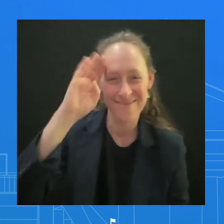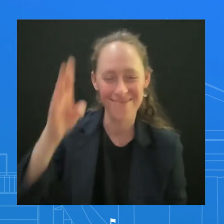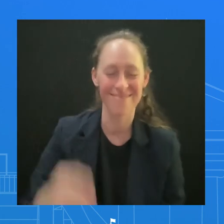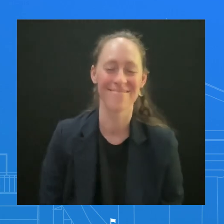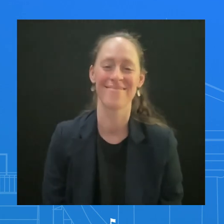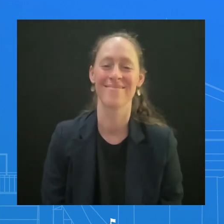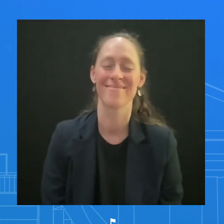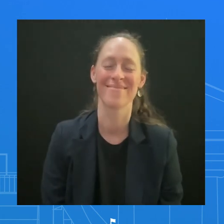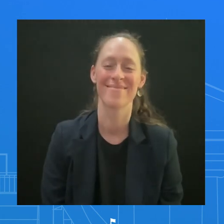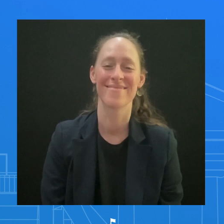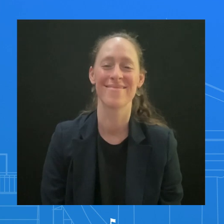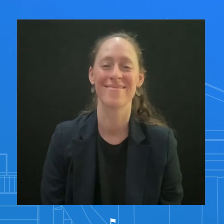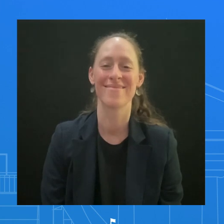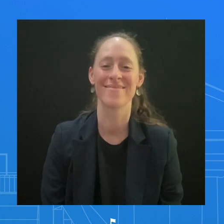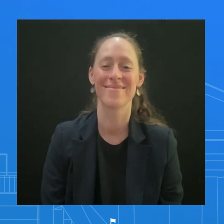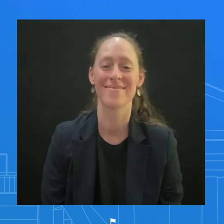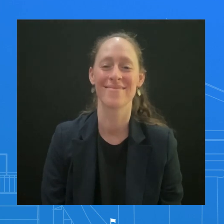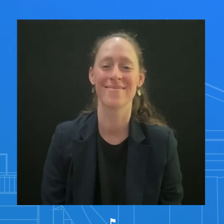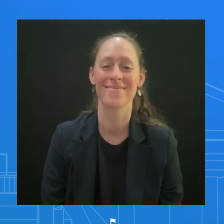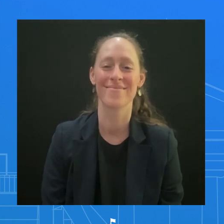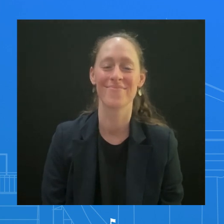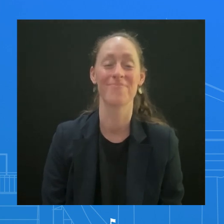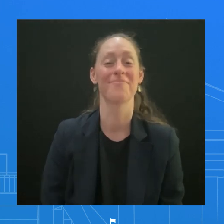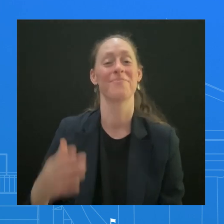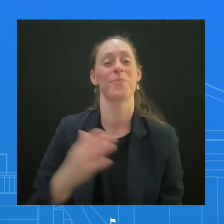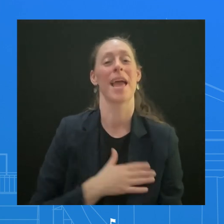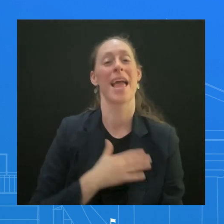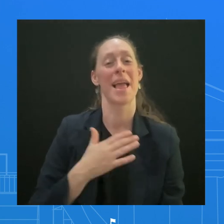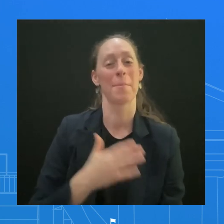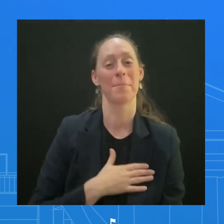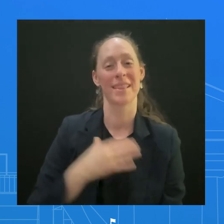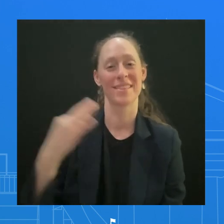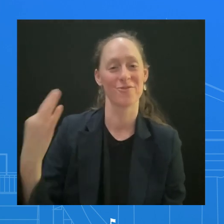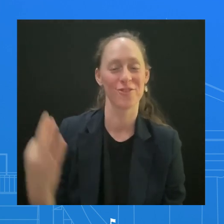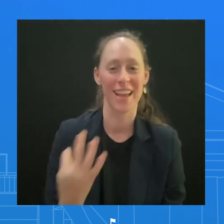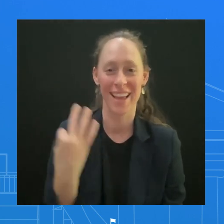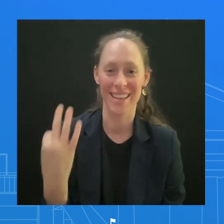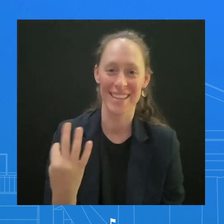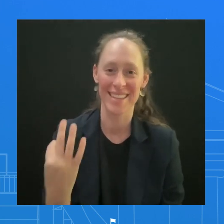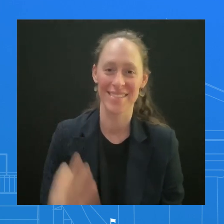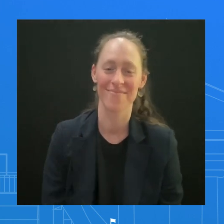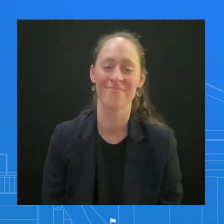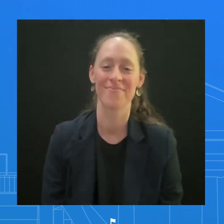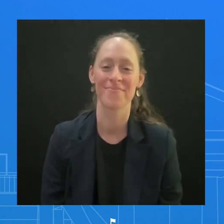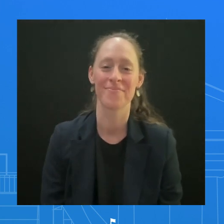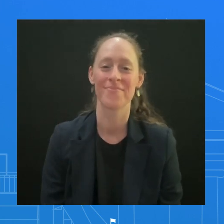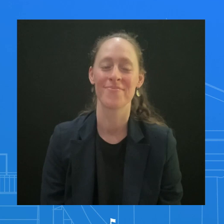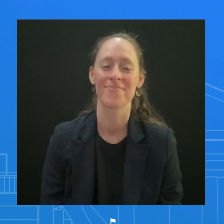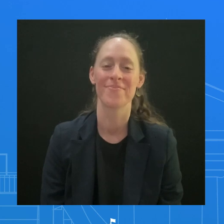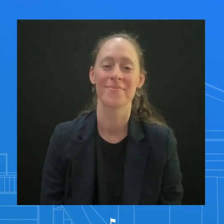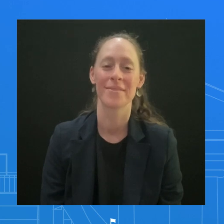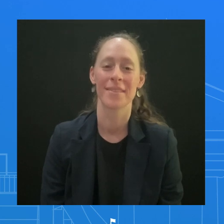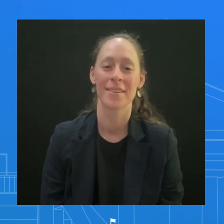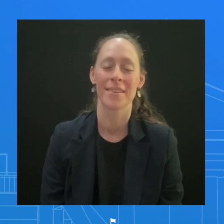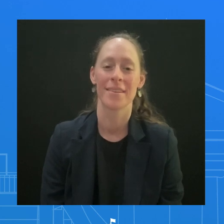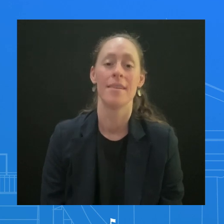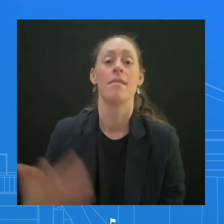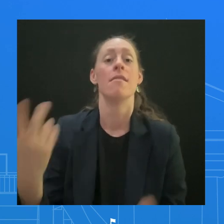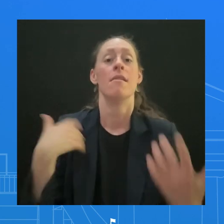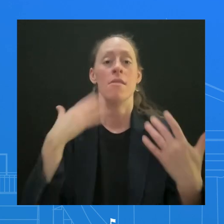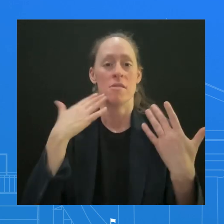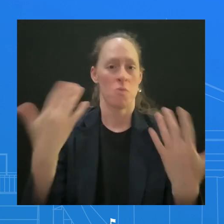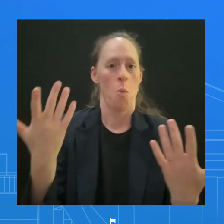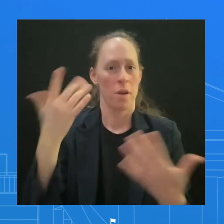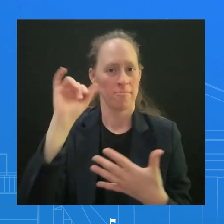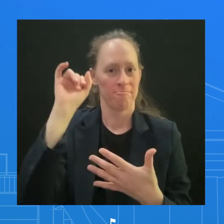Happy Friday. Okay, let's get started. We have a couple things at the top before we start with your questions. So, tomorrow